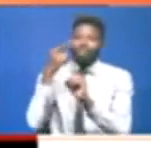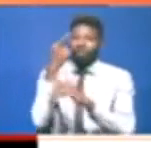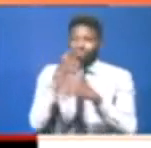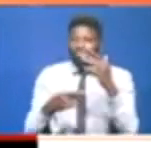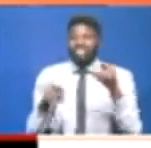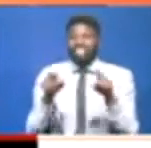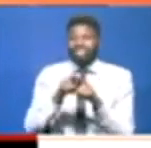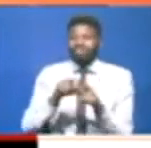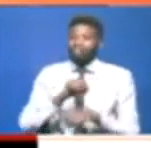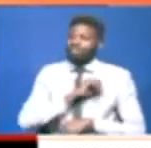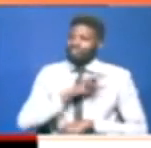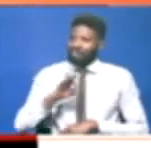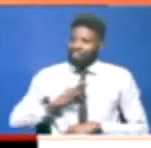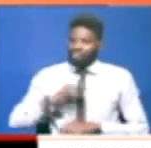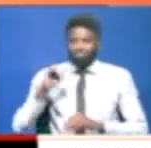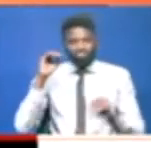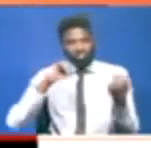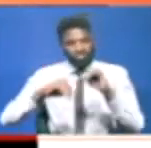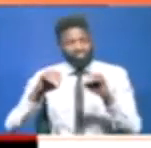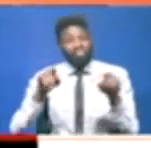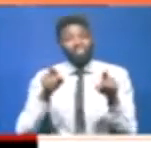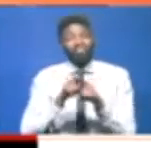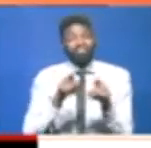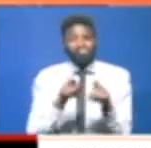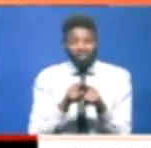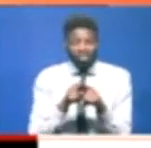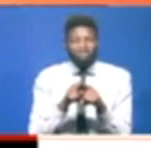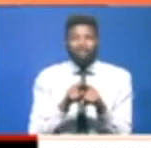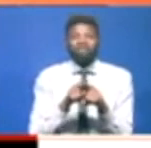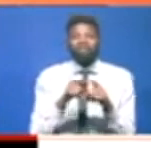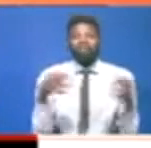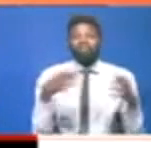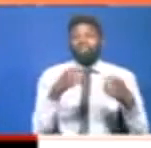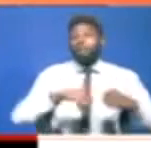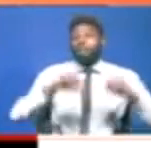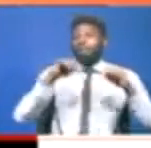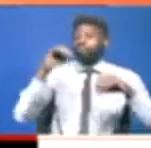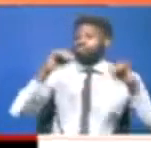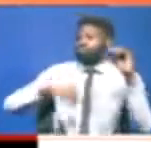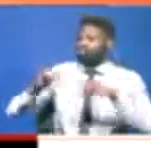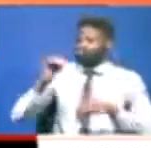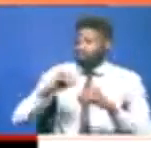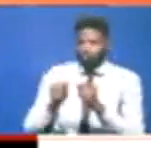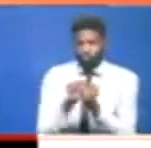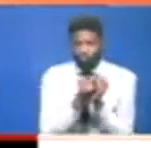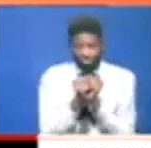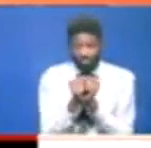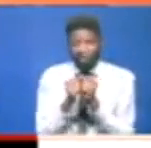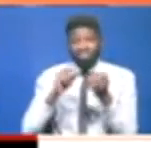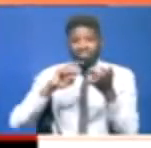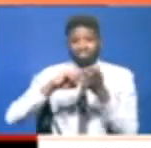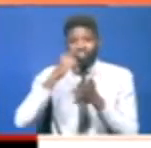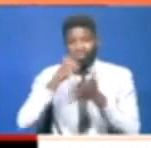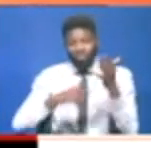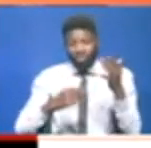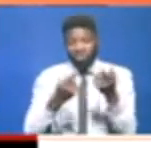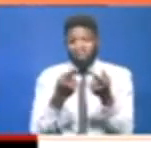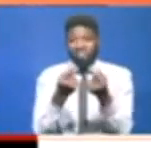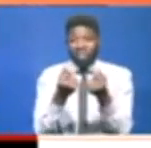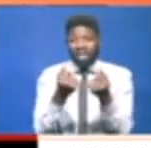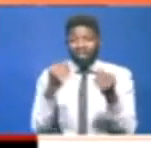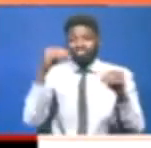employees as well as the contribution now from the employer. Now that way, then you find that this pot, the pension pot, becomes